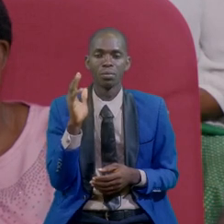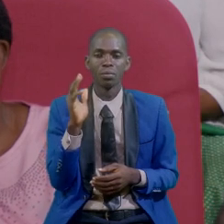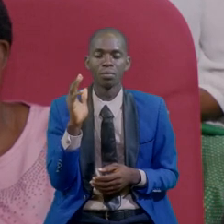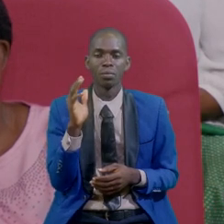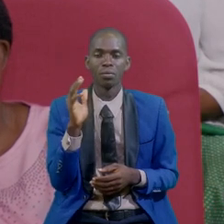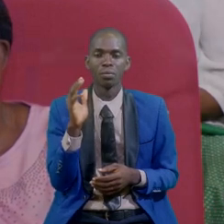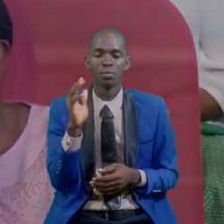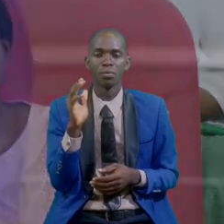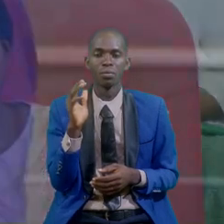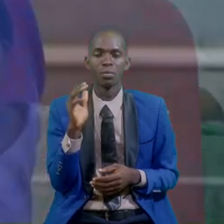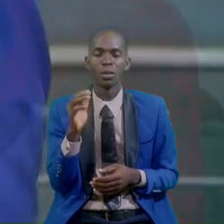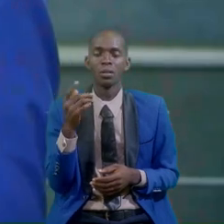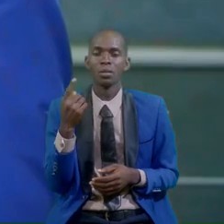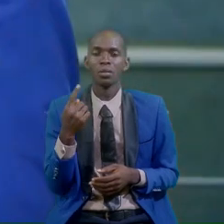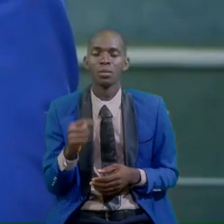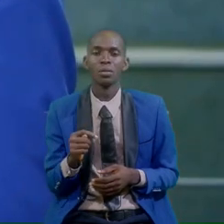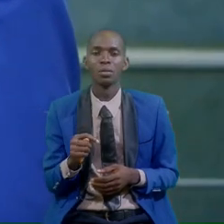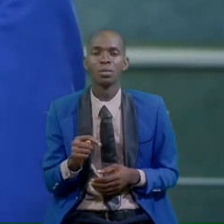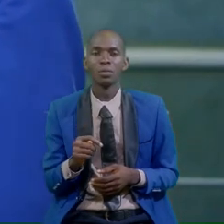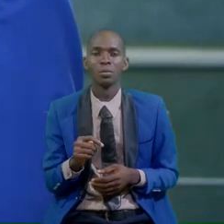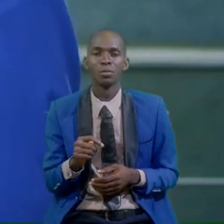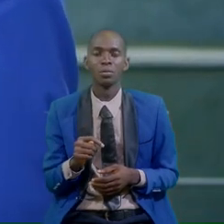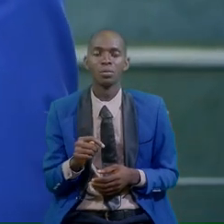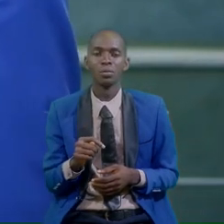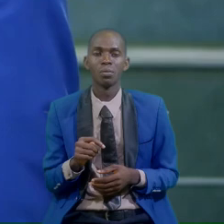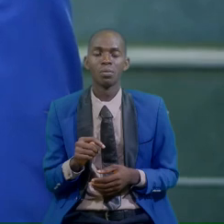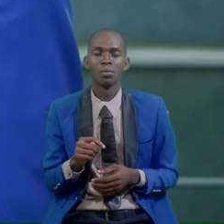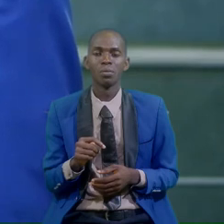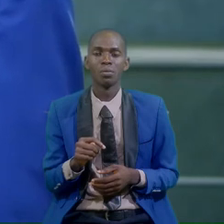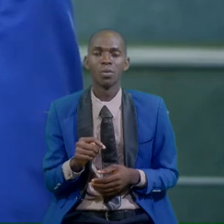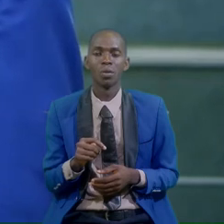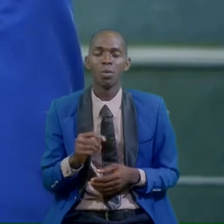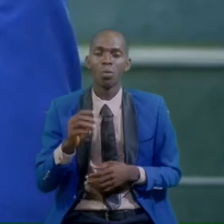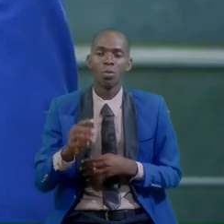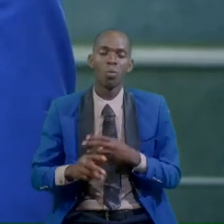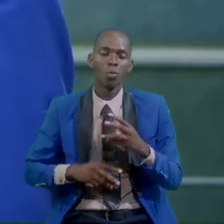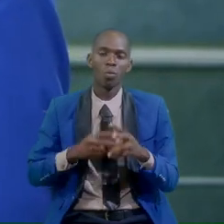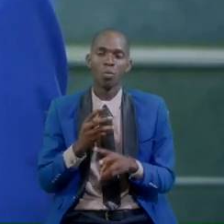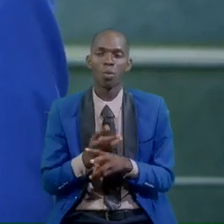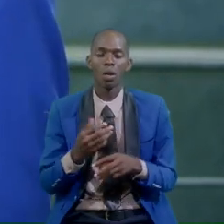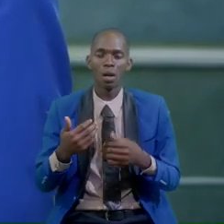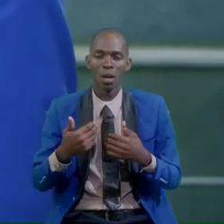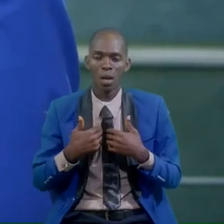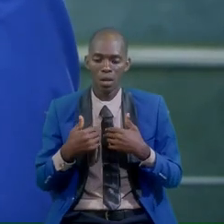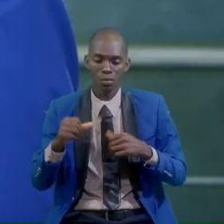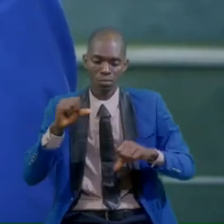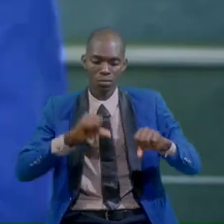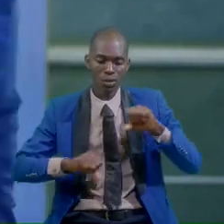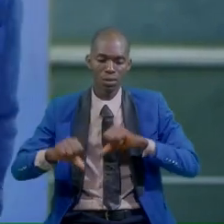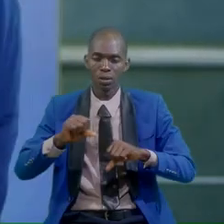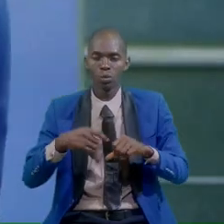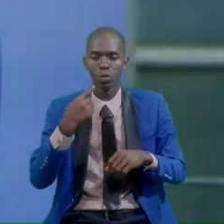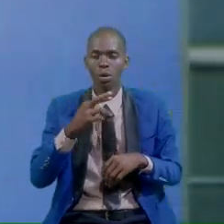The world has scientists who are old men, old